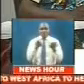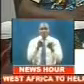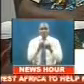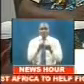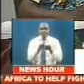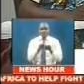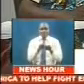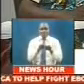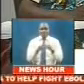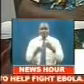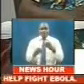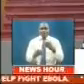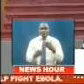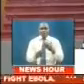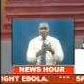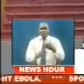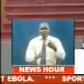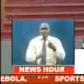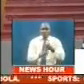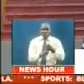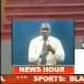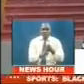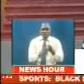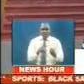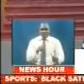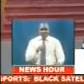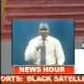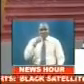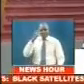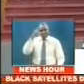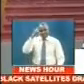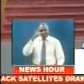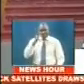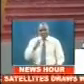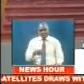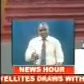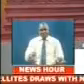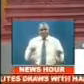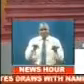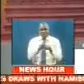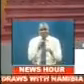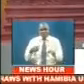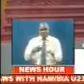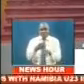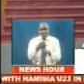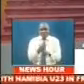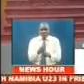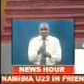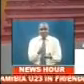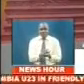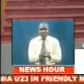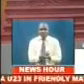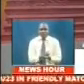we call banking supervision. But I think the most important one that you get out of a program is